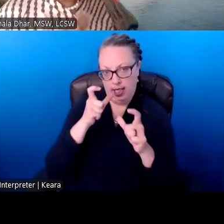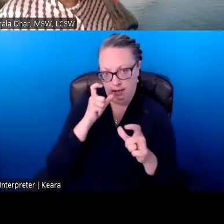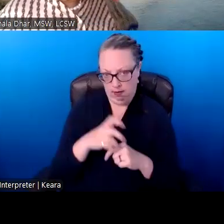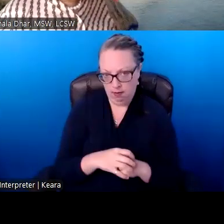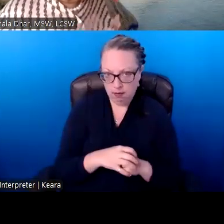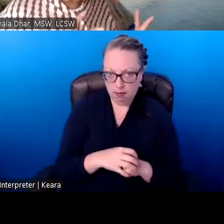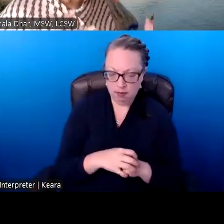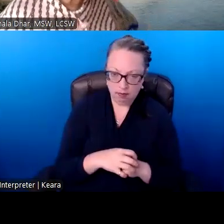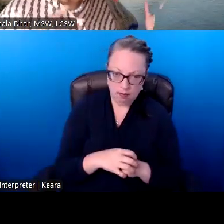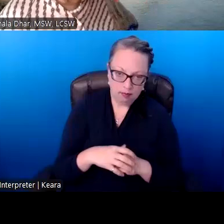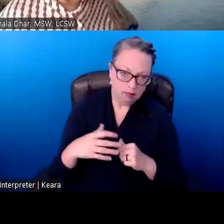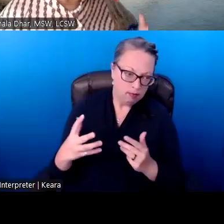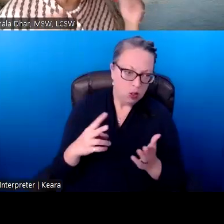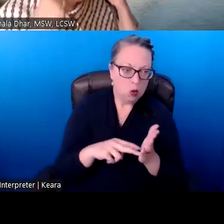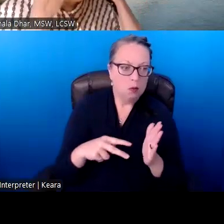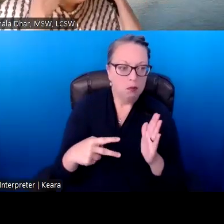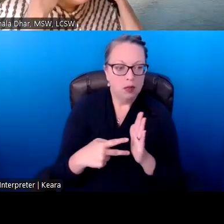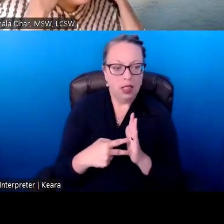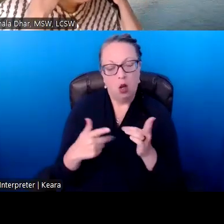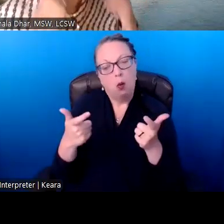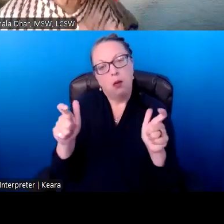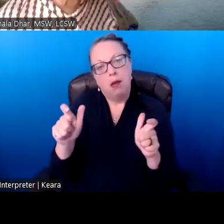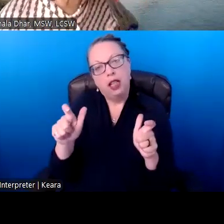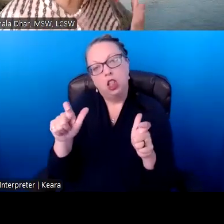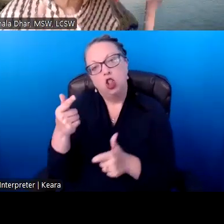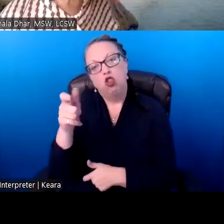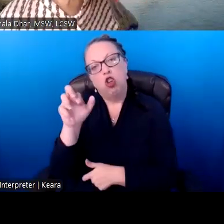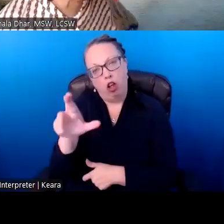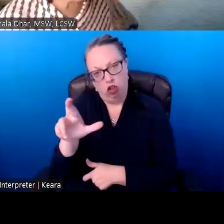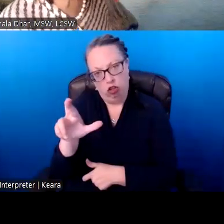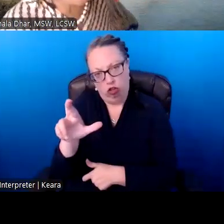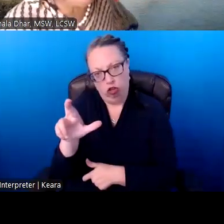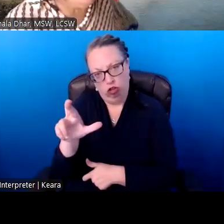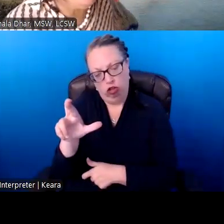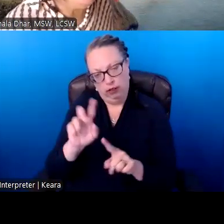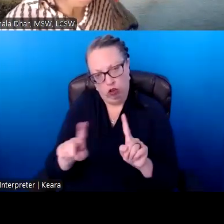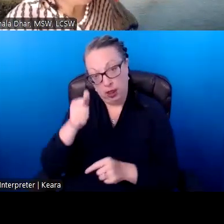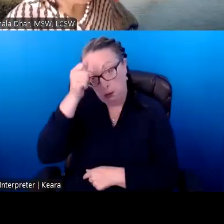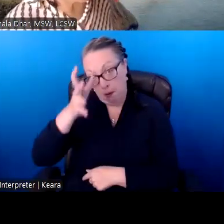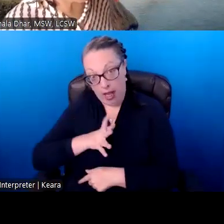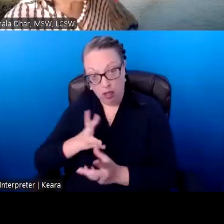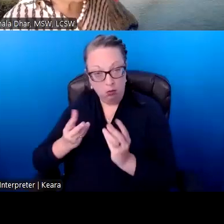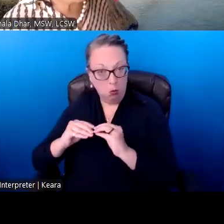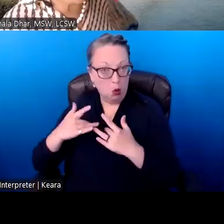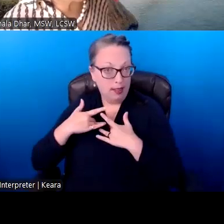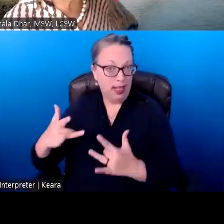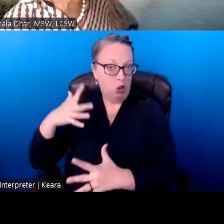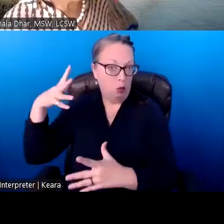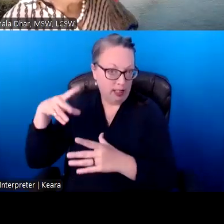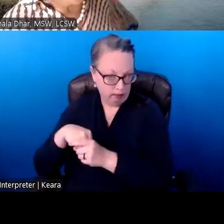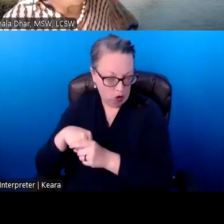terms of, there was a huge gender difference. Men were more likely to engage in